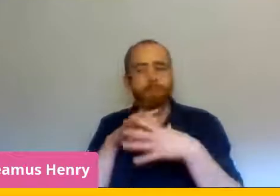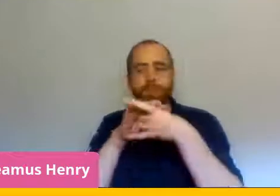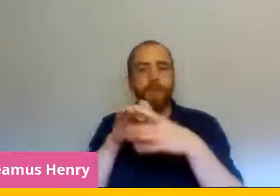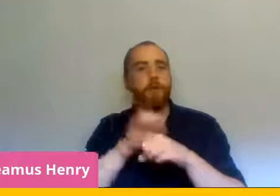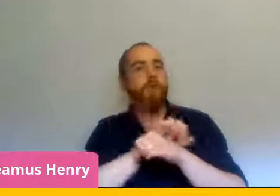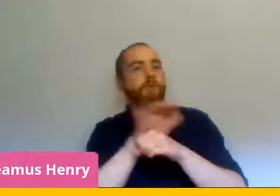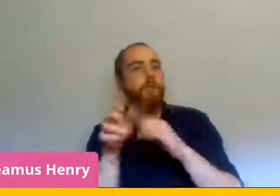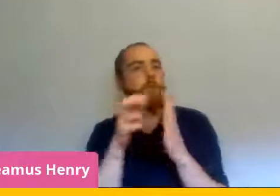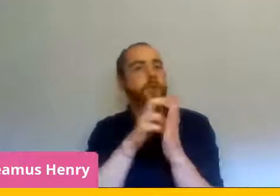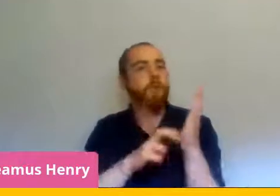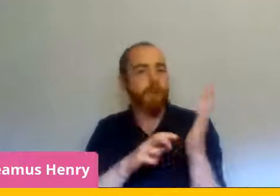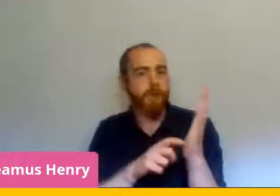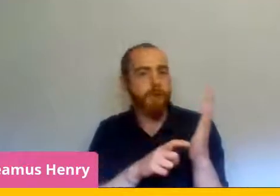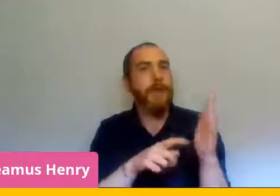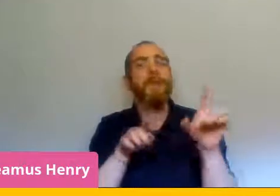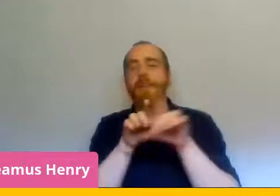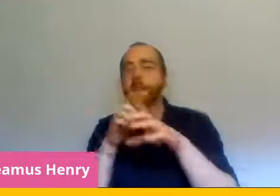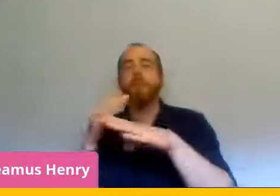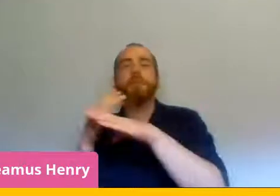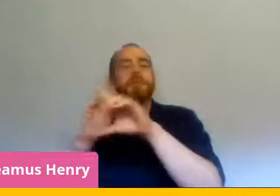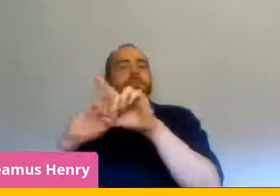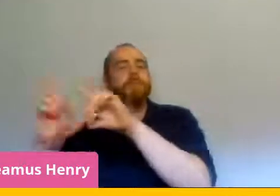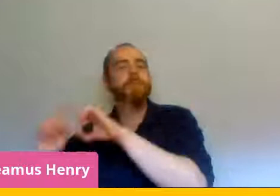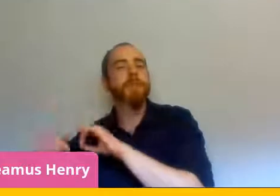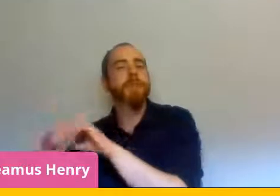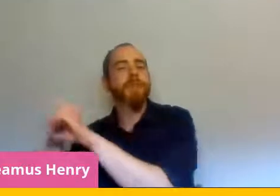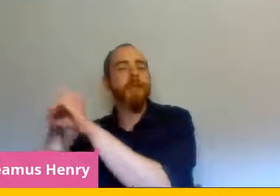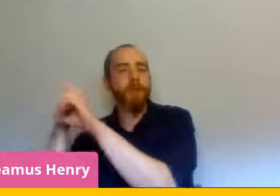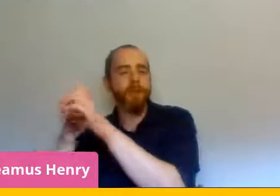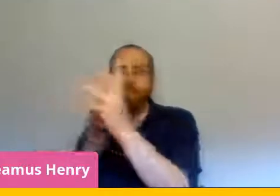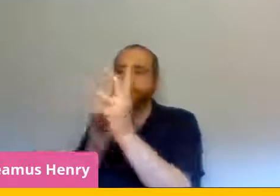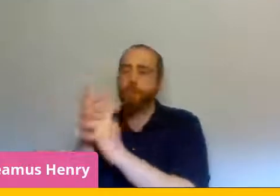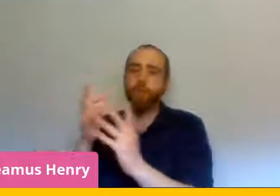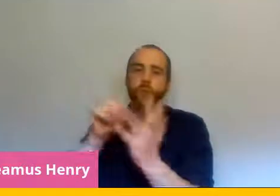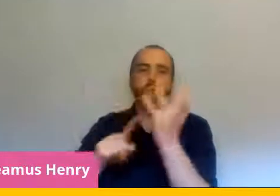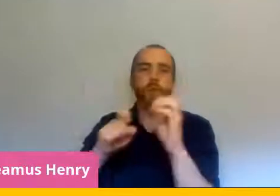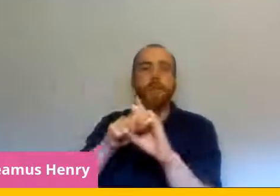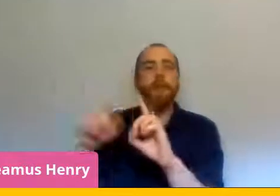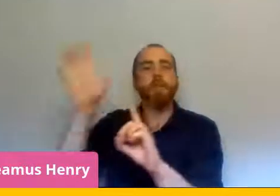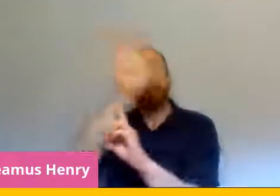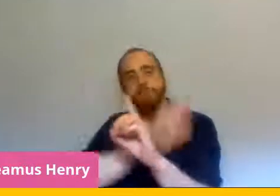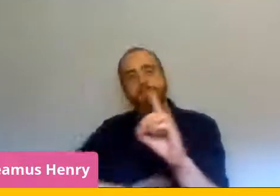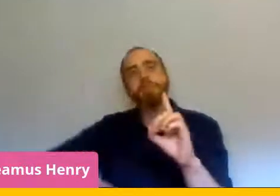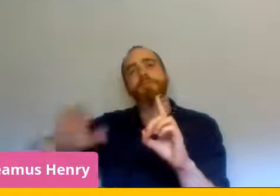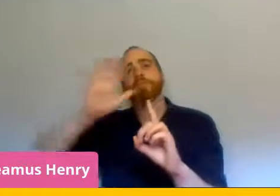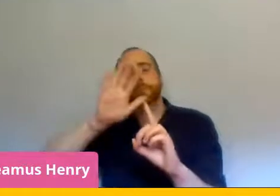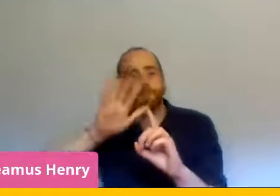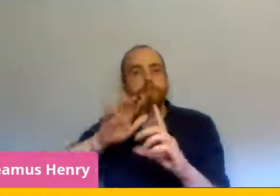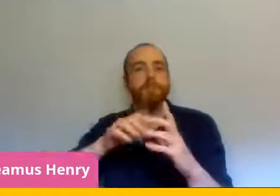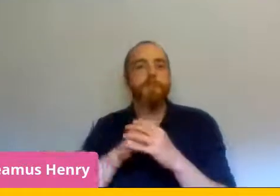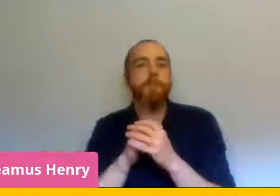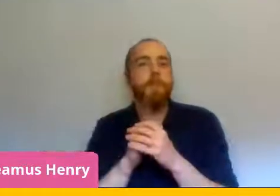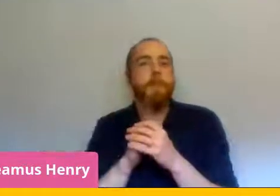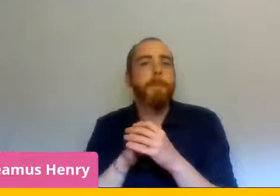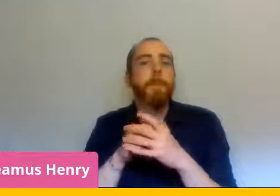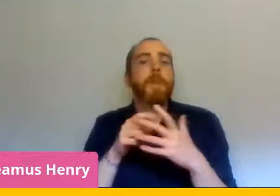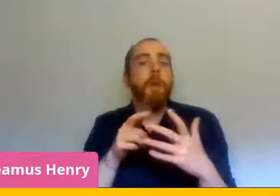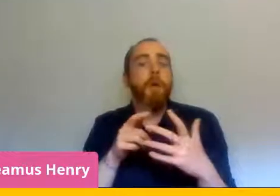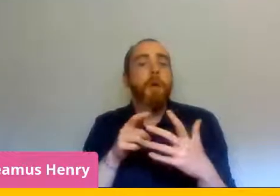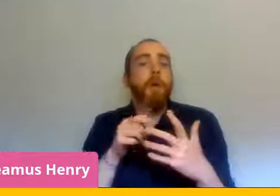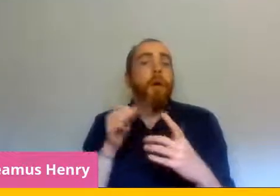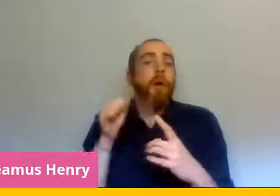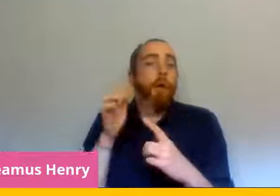group for the Corona contracts, and I've also tried to coordinate with other campaigns going on around the country. And that's in my role as the